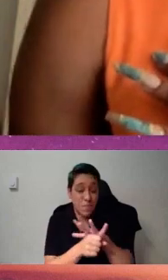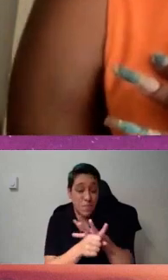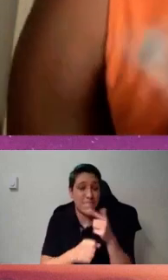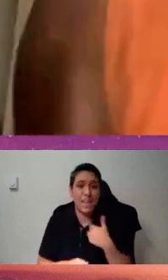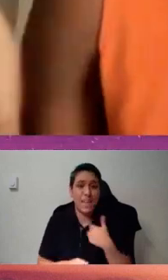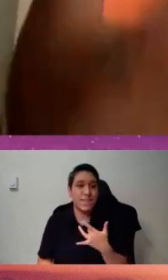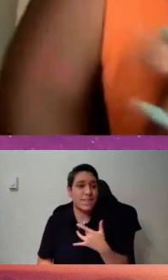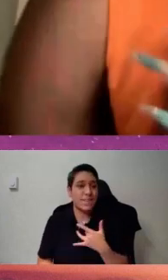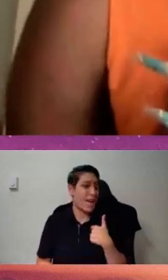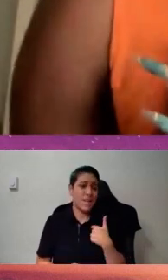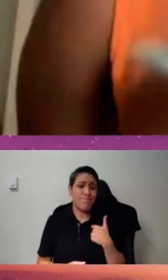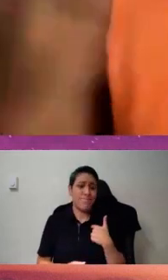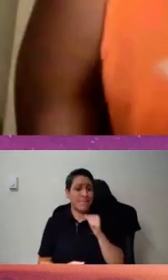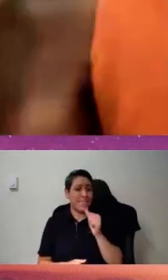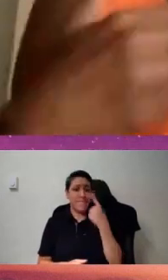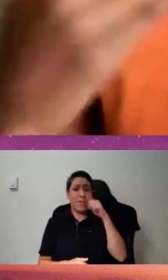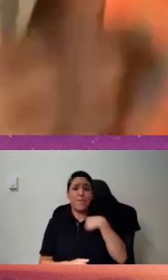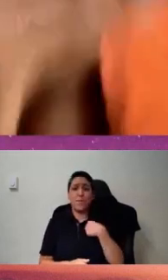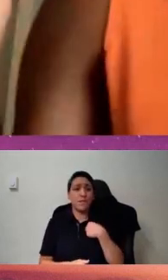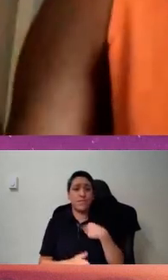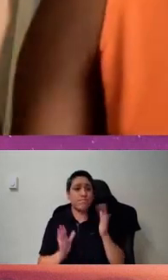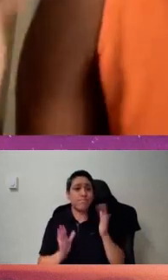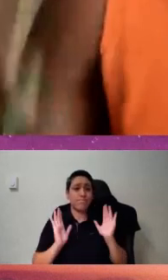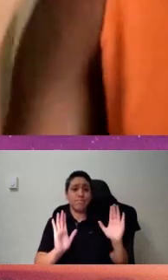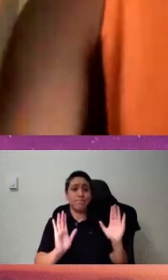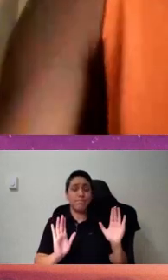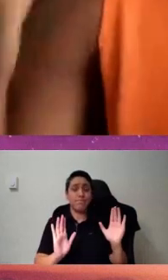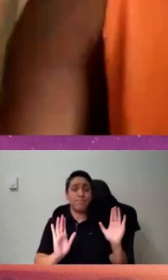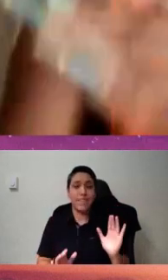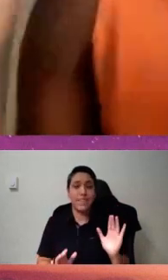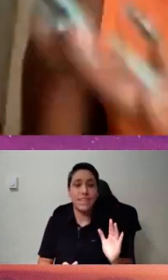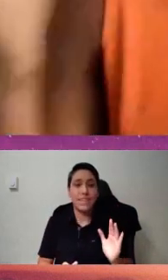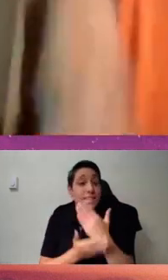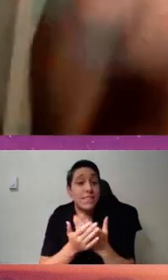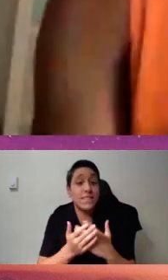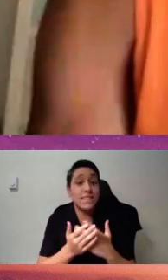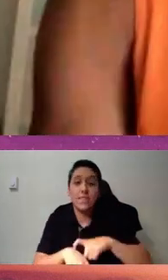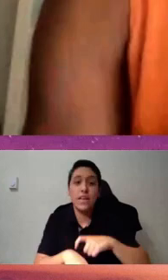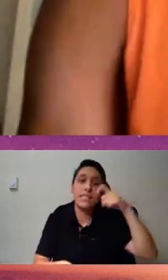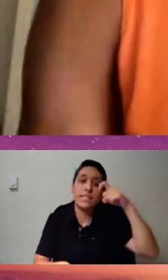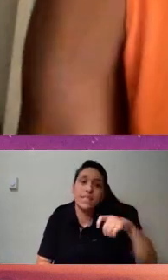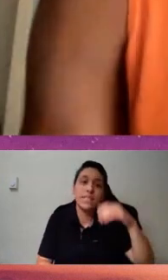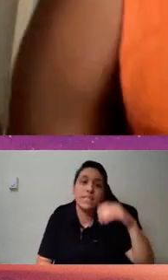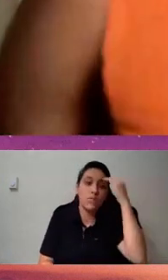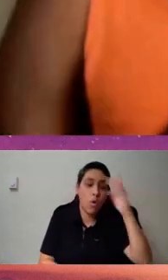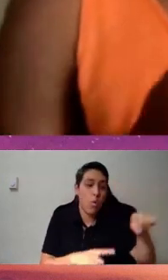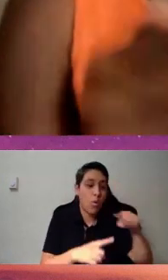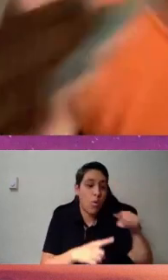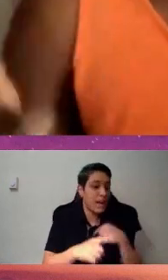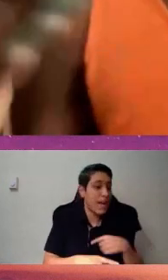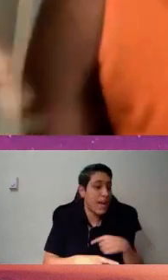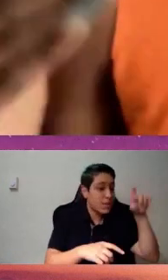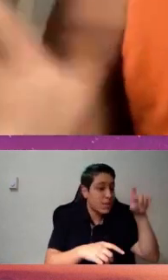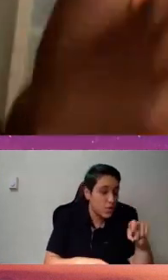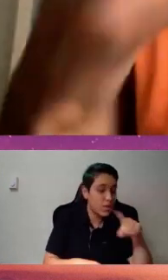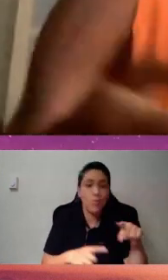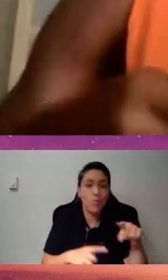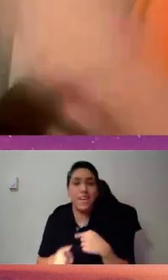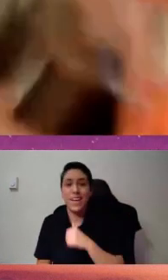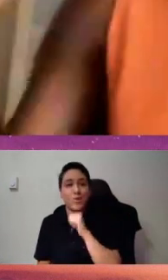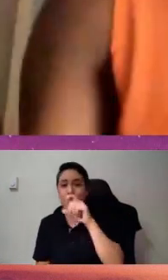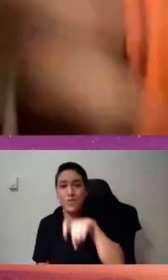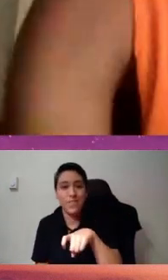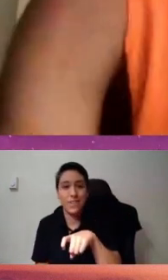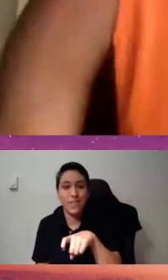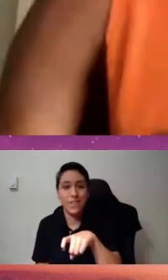know what I mean? Like, this, there are certain times where we need to know when and when not. And just thinking that we just